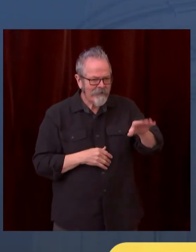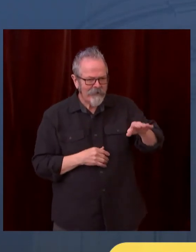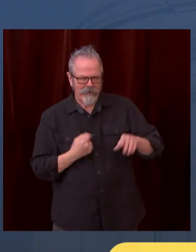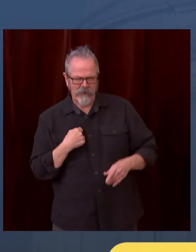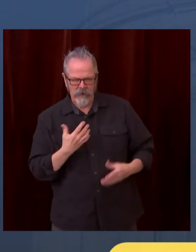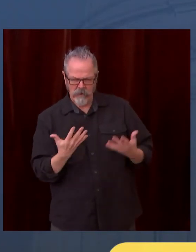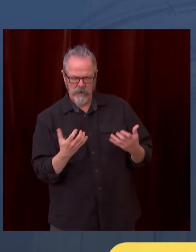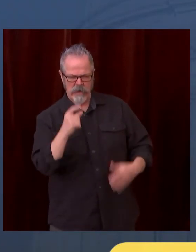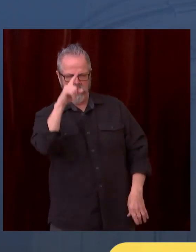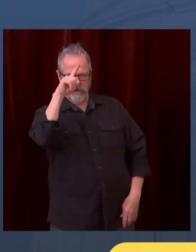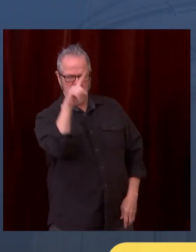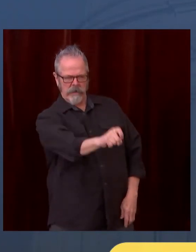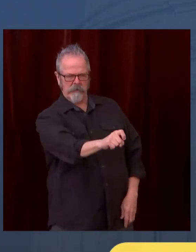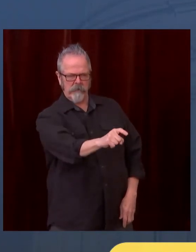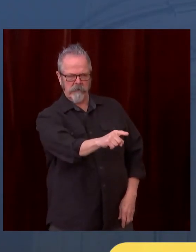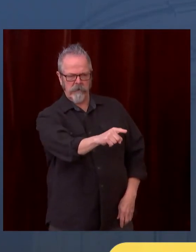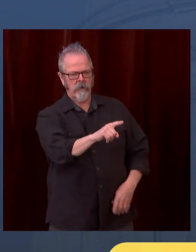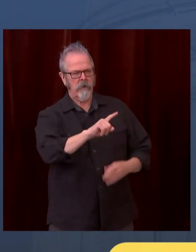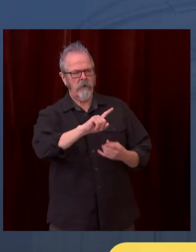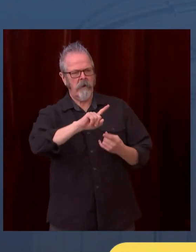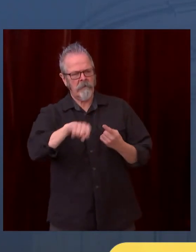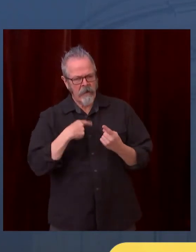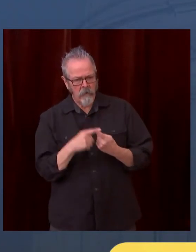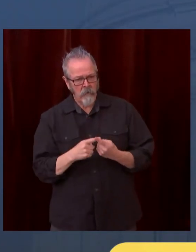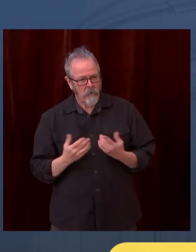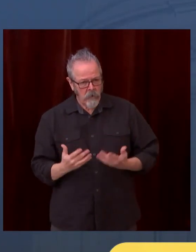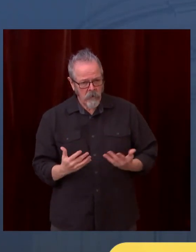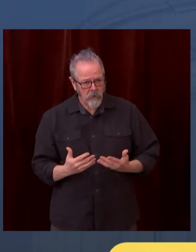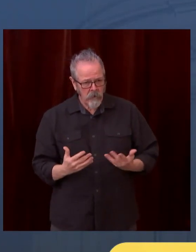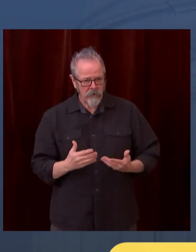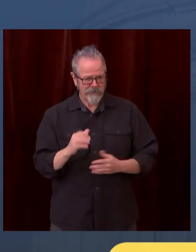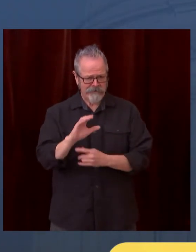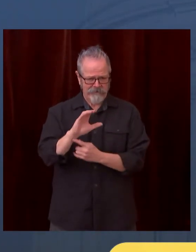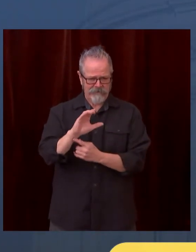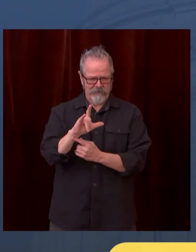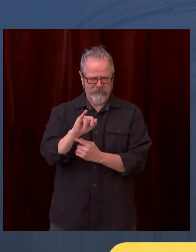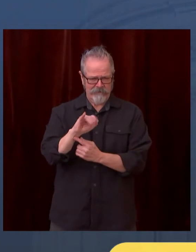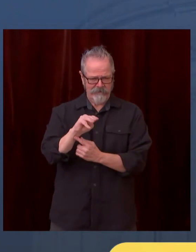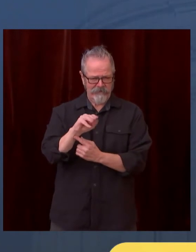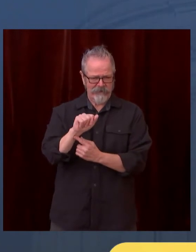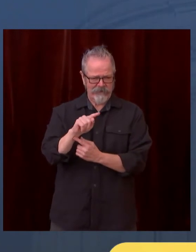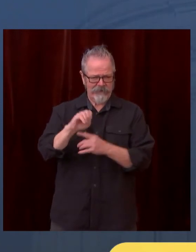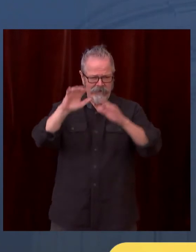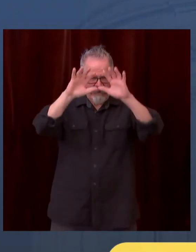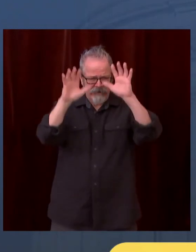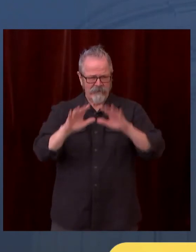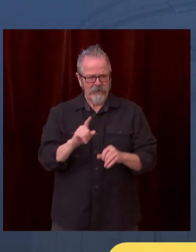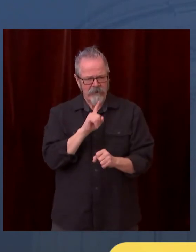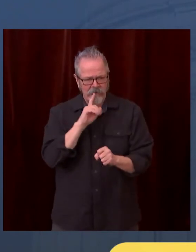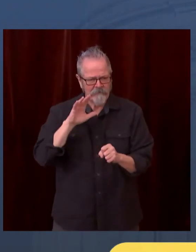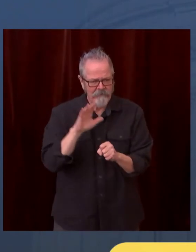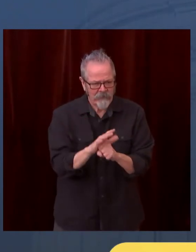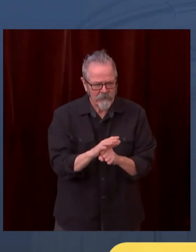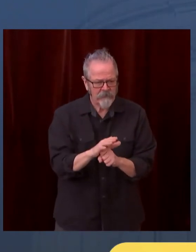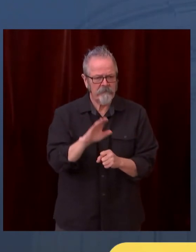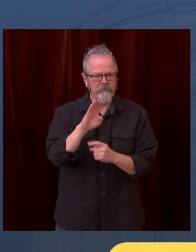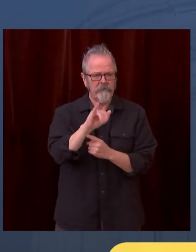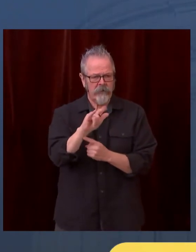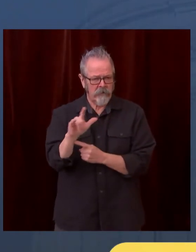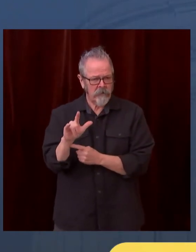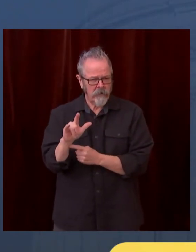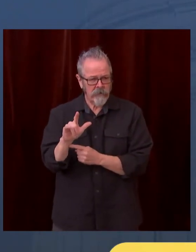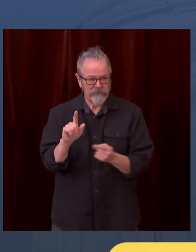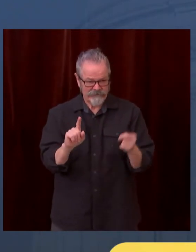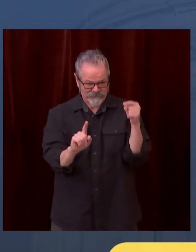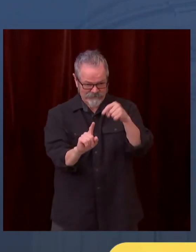the intermixing of their Climate Commitment Act bill and the culverts issues. The bill has been